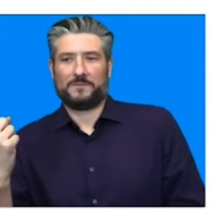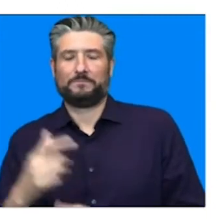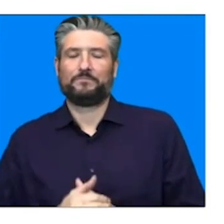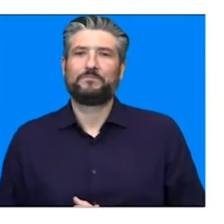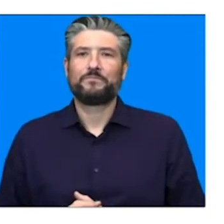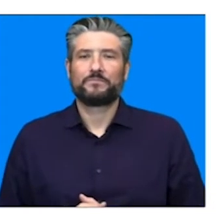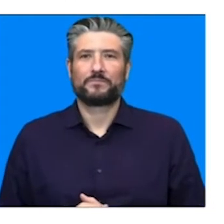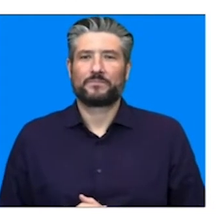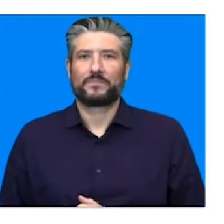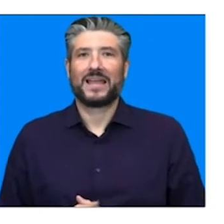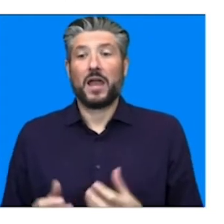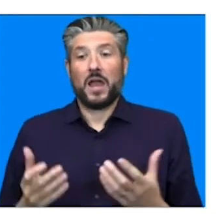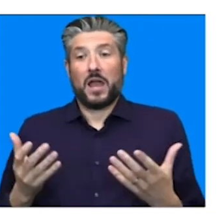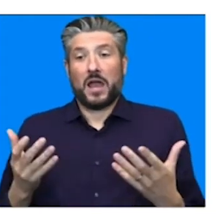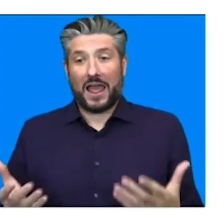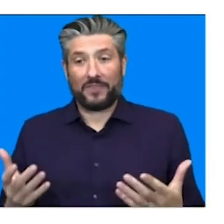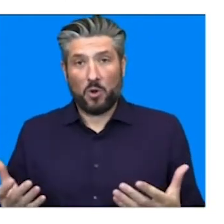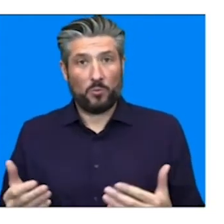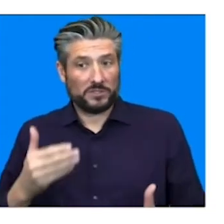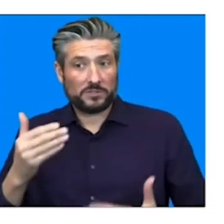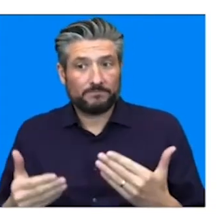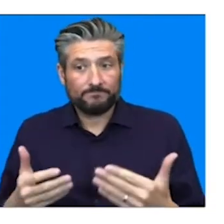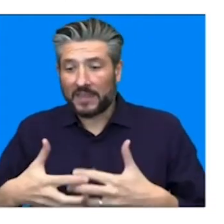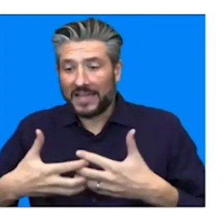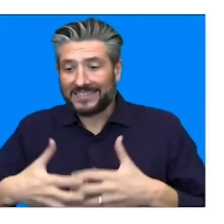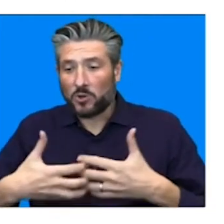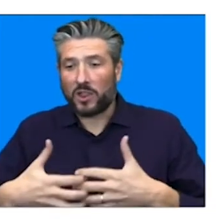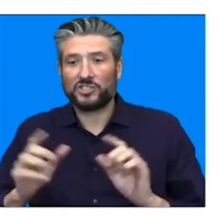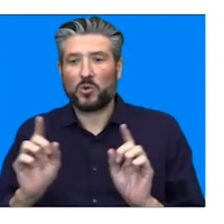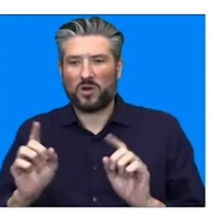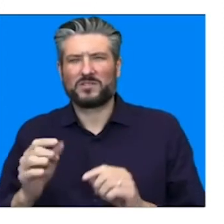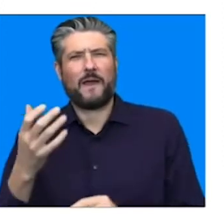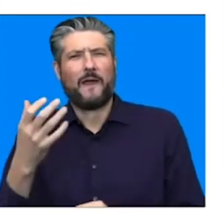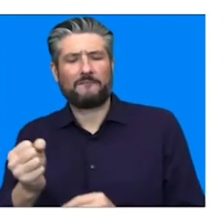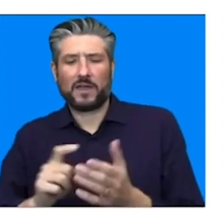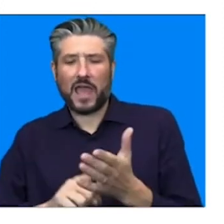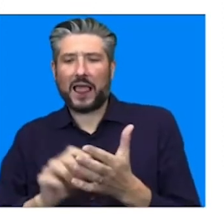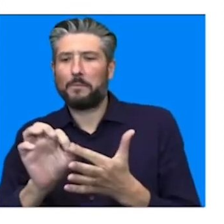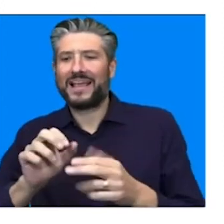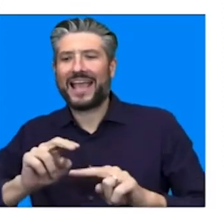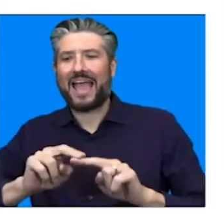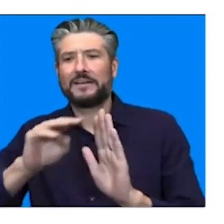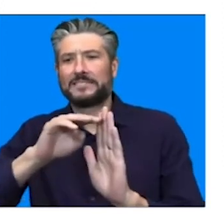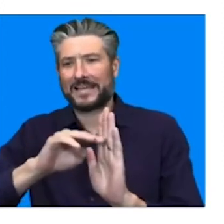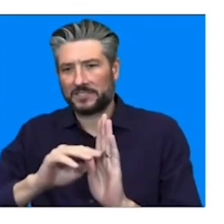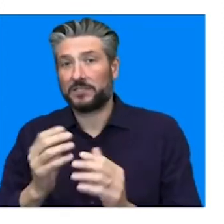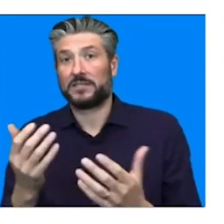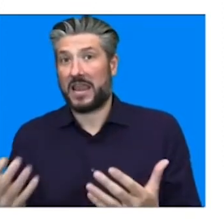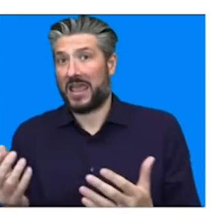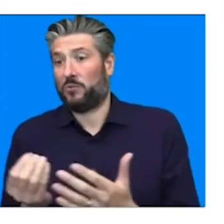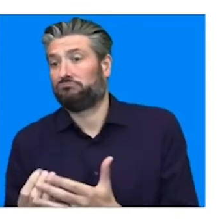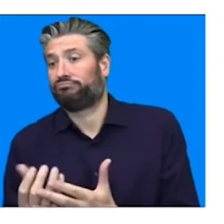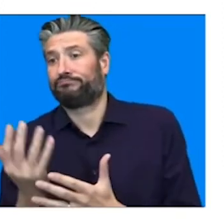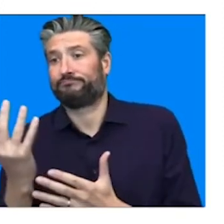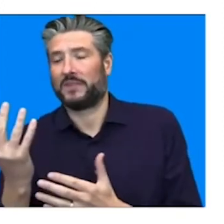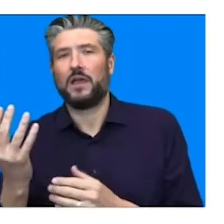with regard to this technology, besides the emerging LPF standard I mentioned, the current developments in this field are related to the